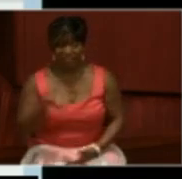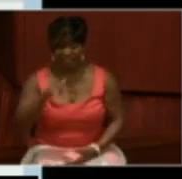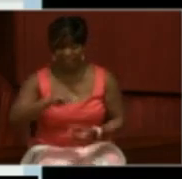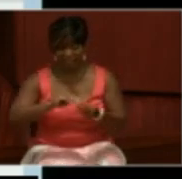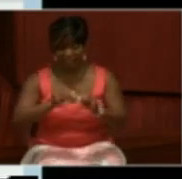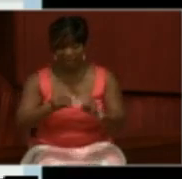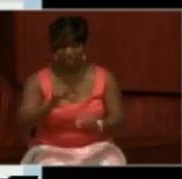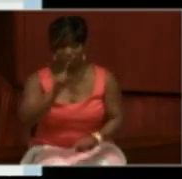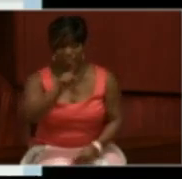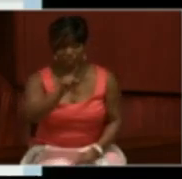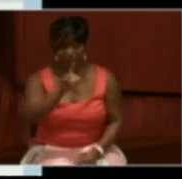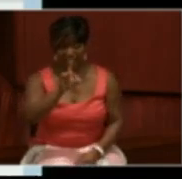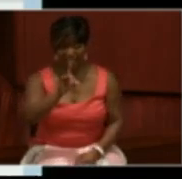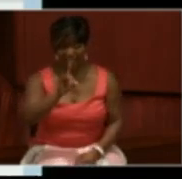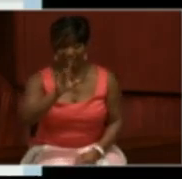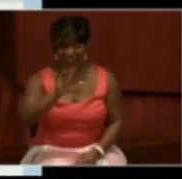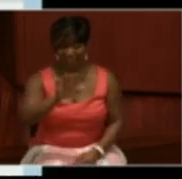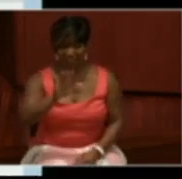number is